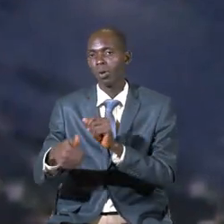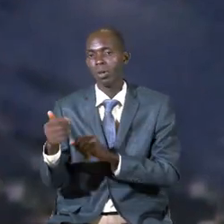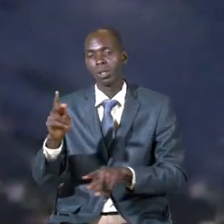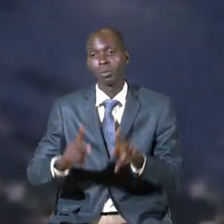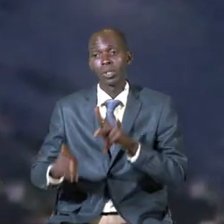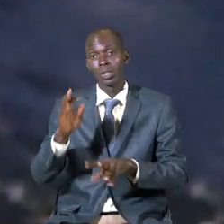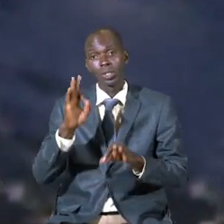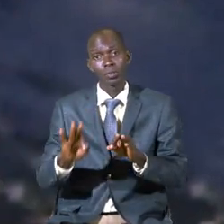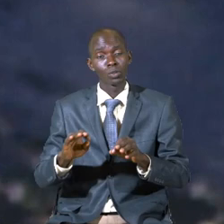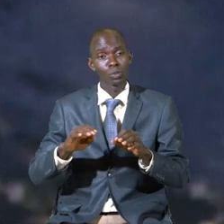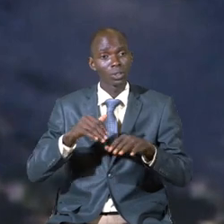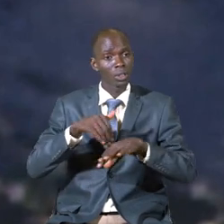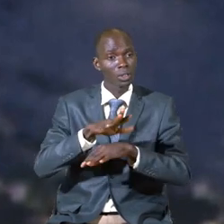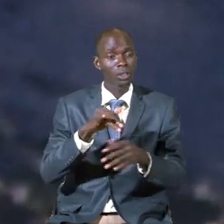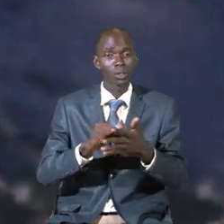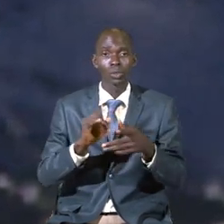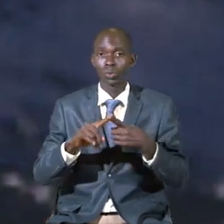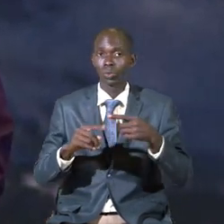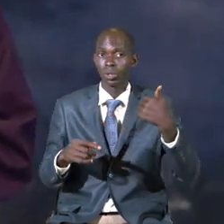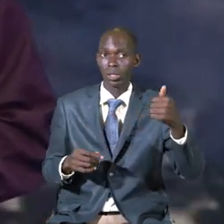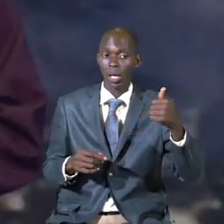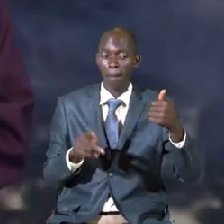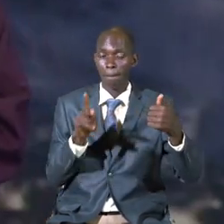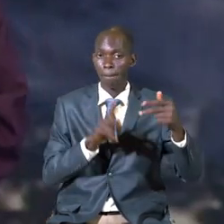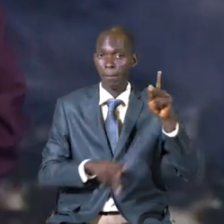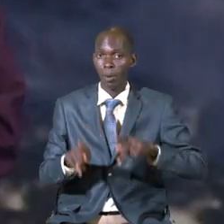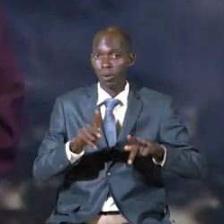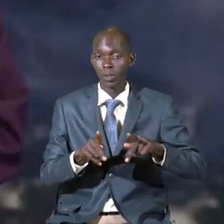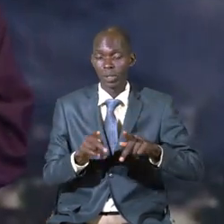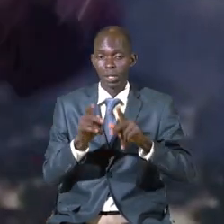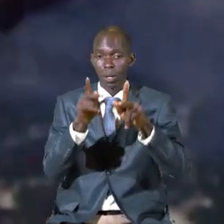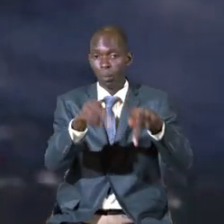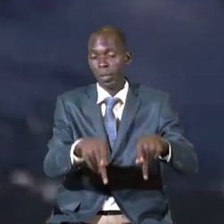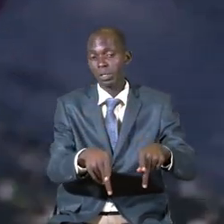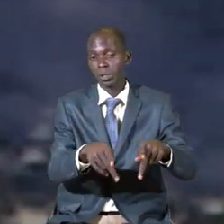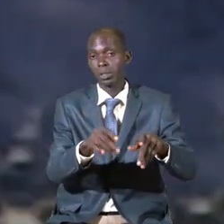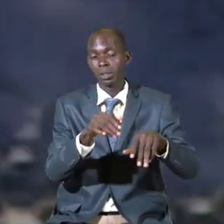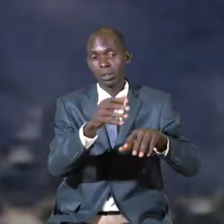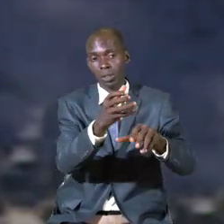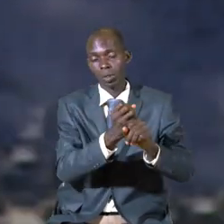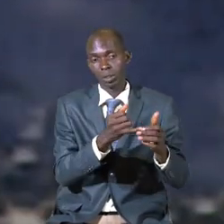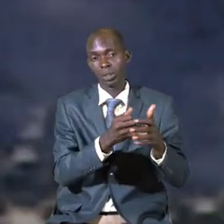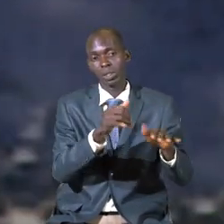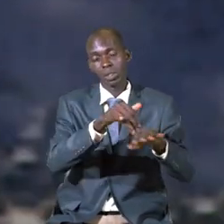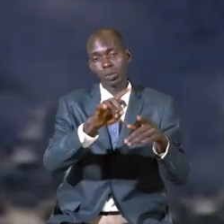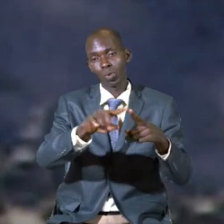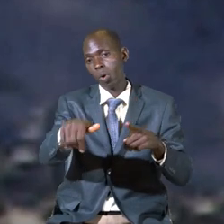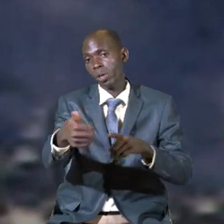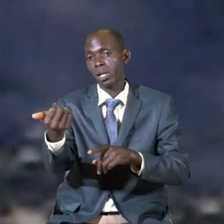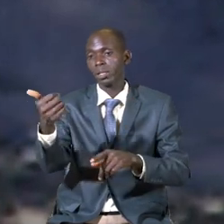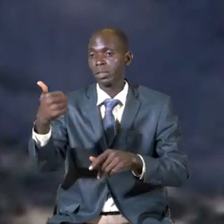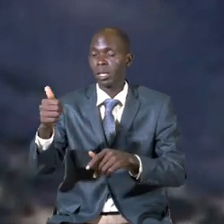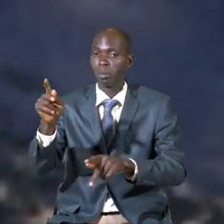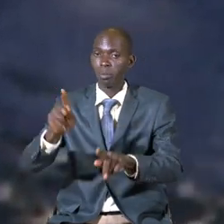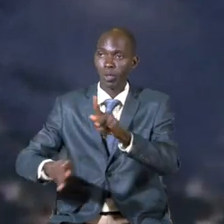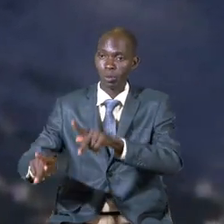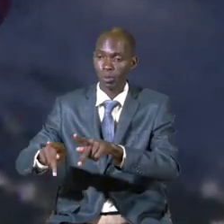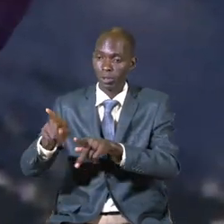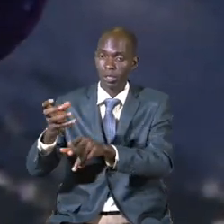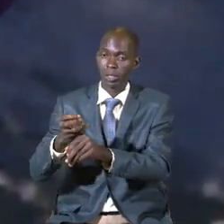10 people she shares with 10 people another person there shares with 10 people